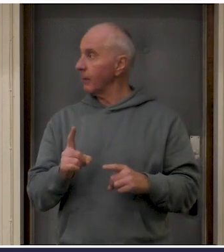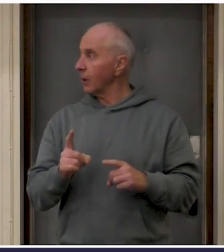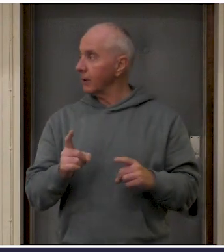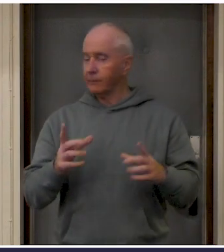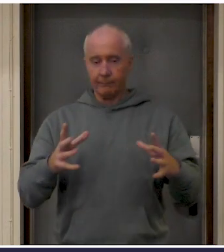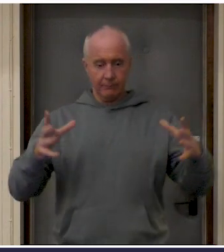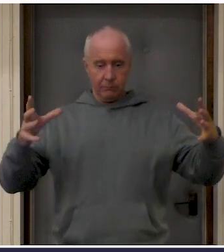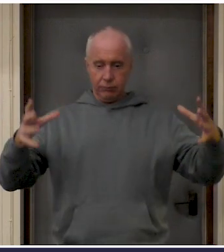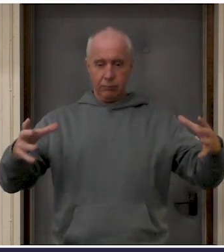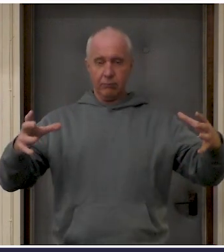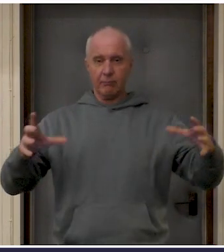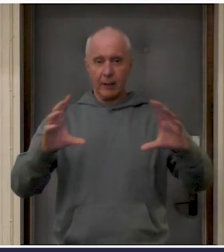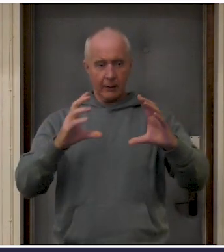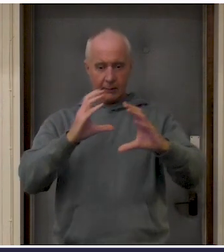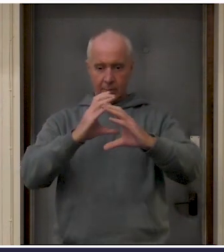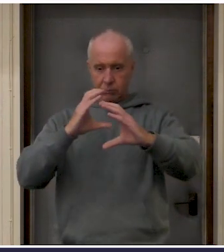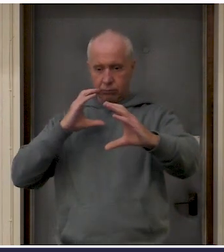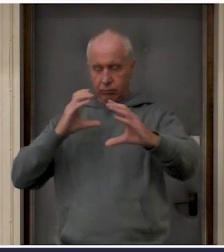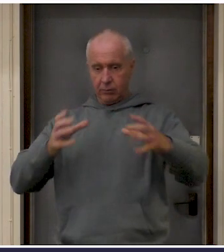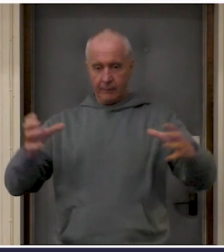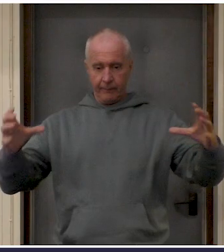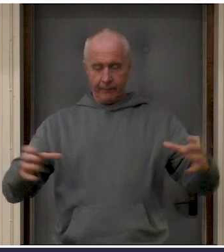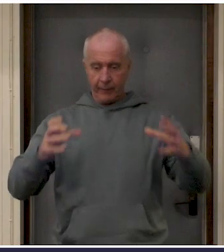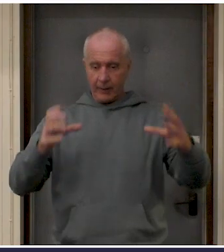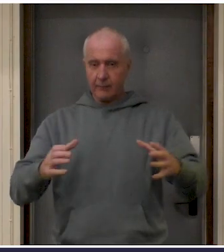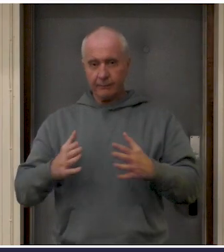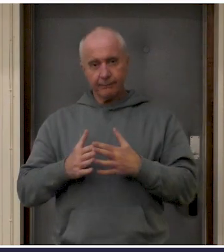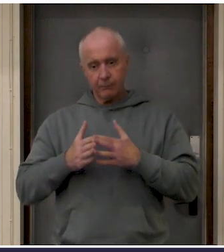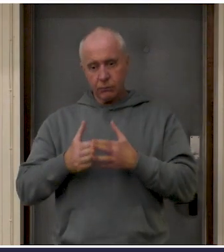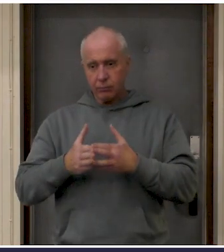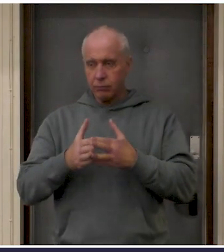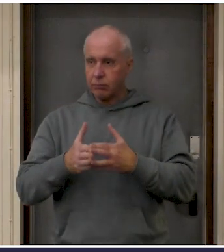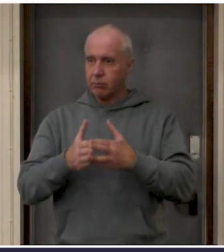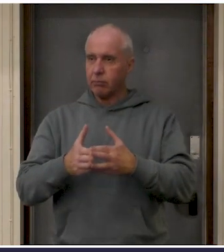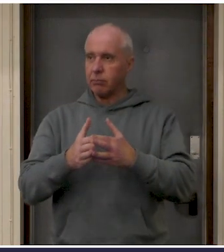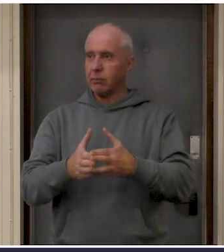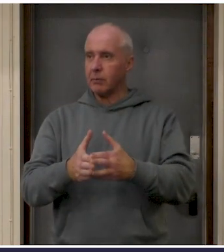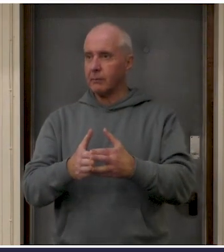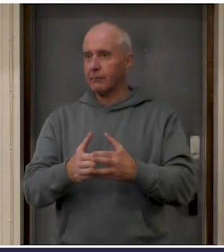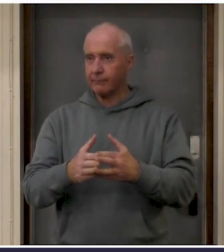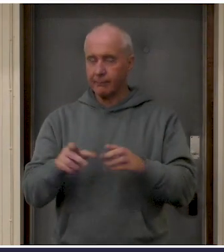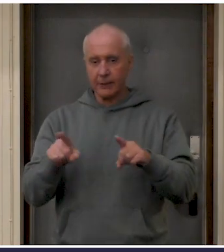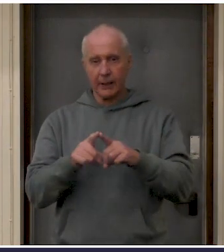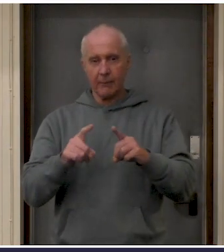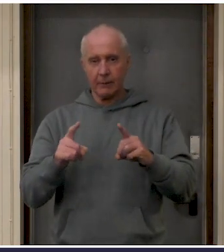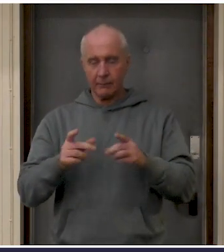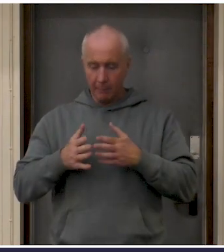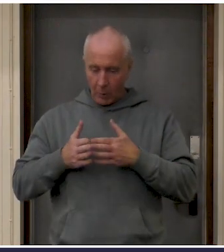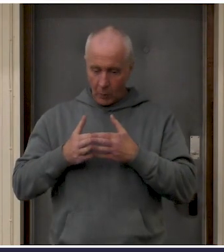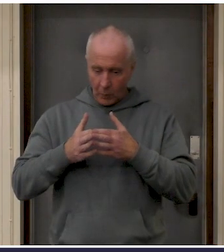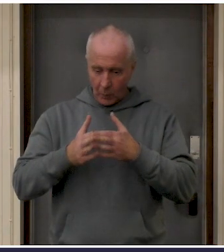like a big gas transport cylinder, and so they shipped it in on essentially a shipping container on a ship,